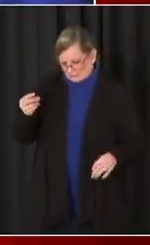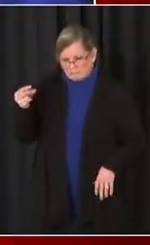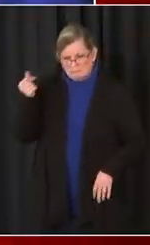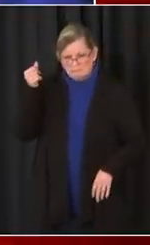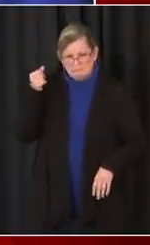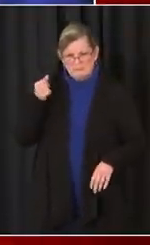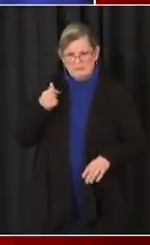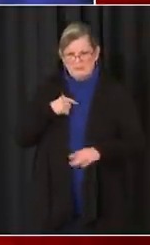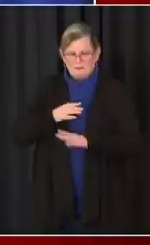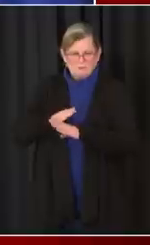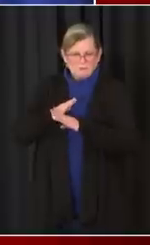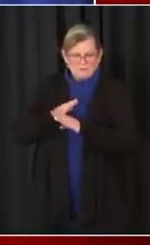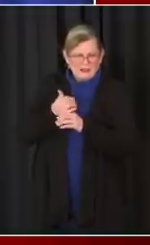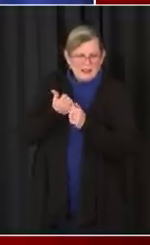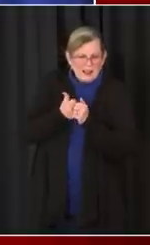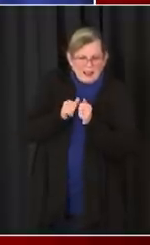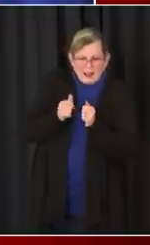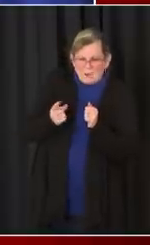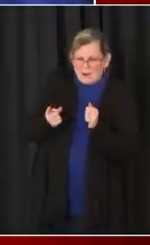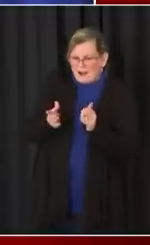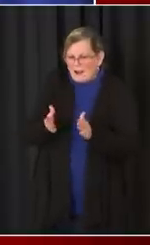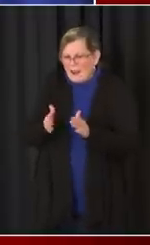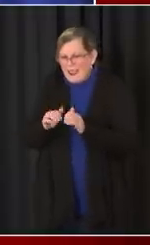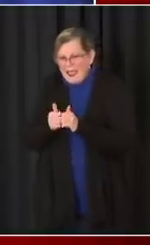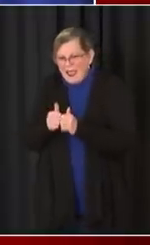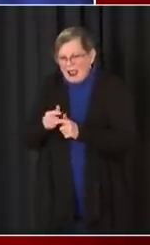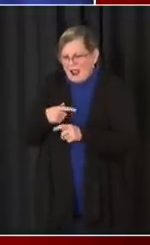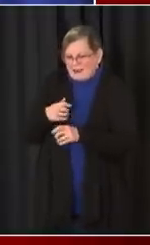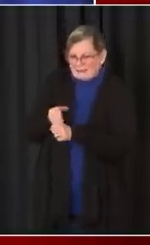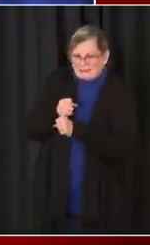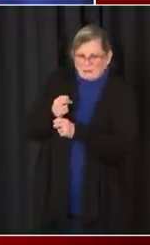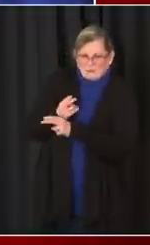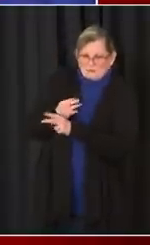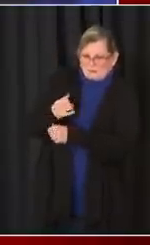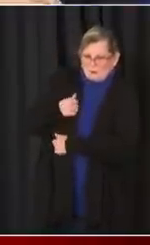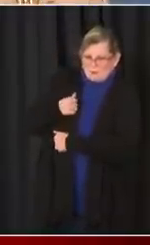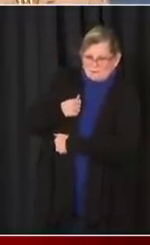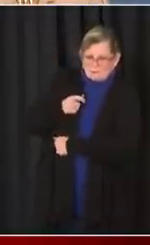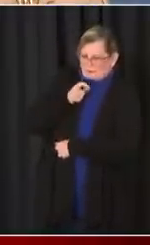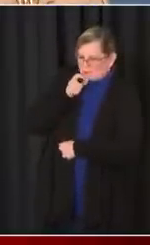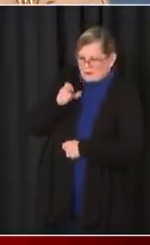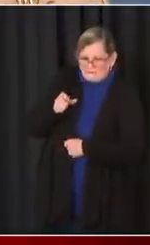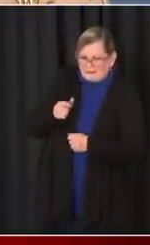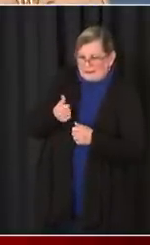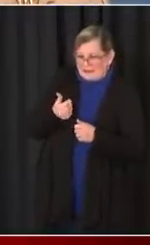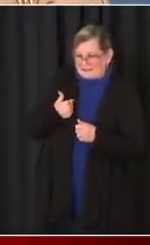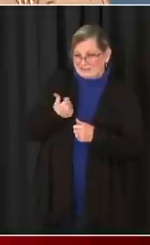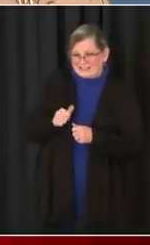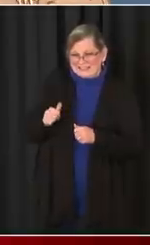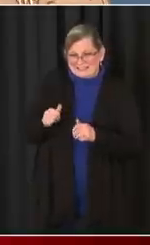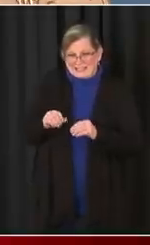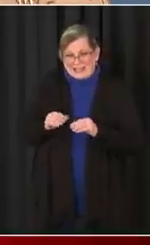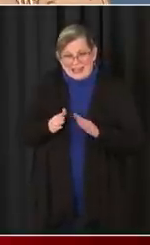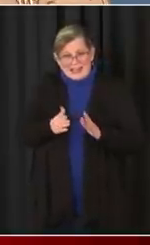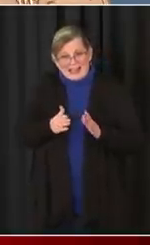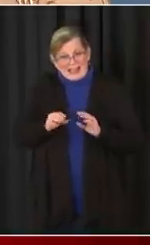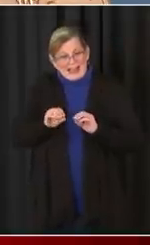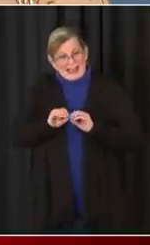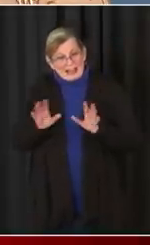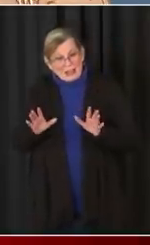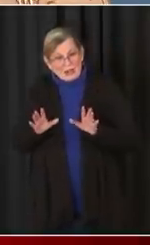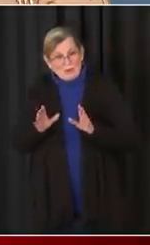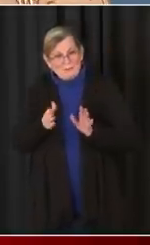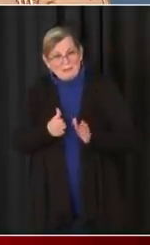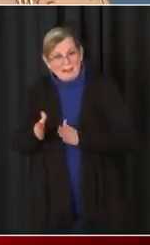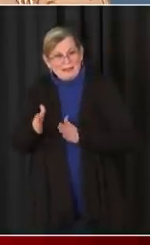be restricted in any way from how to deploy the guard, so we wouldn't have to clear a deployment plan with the Secretary of the